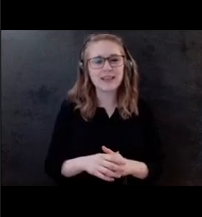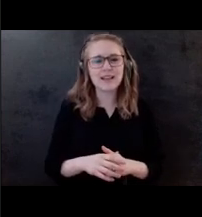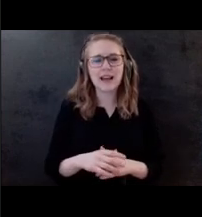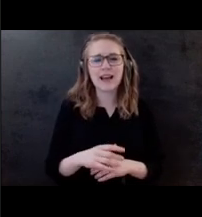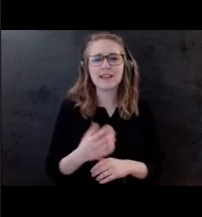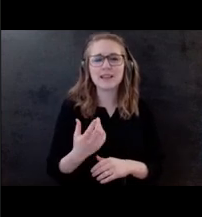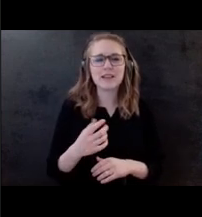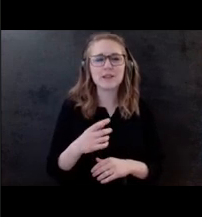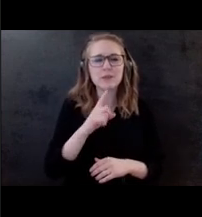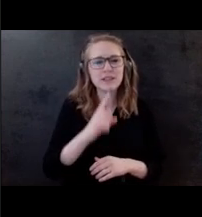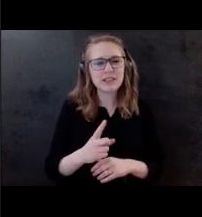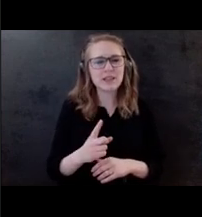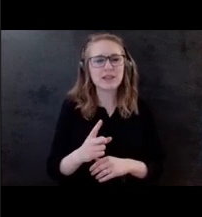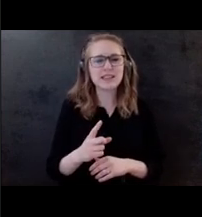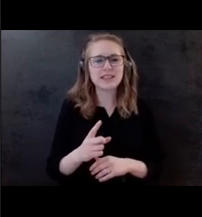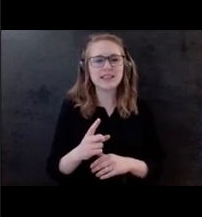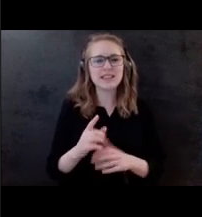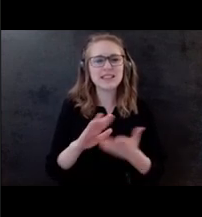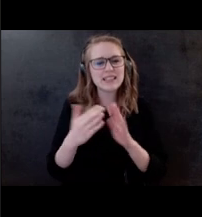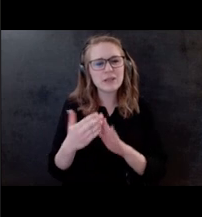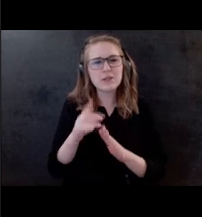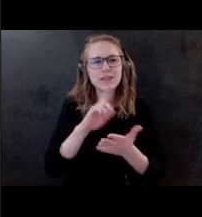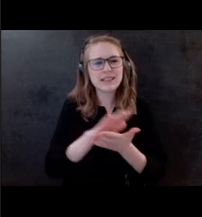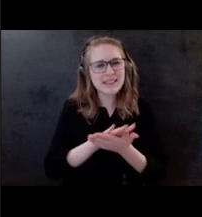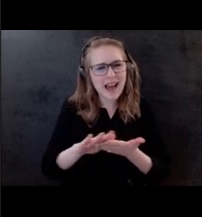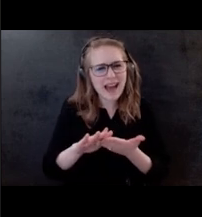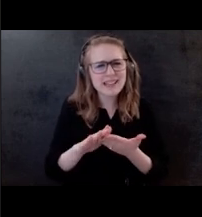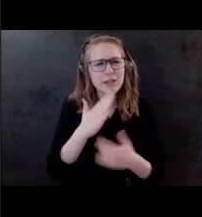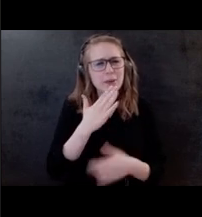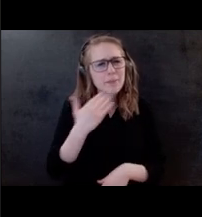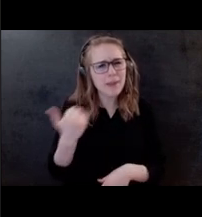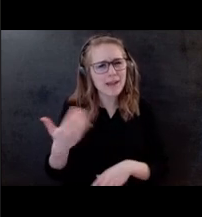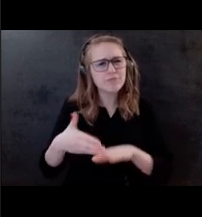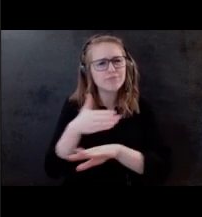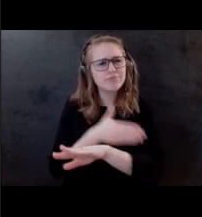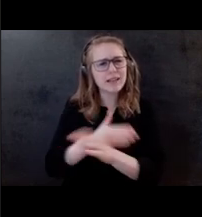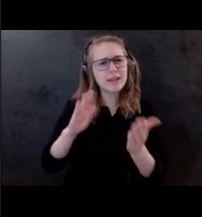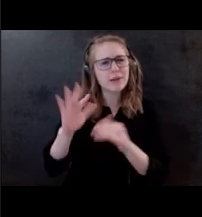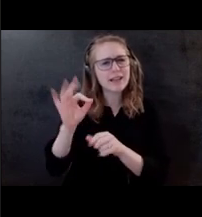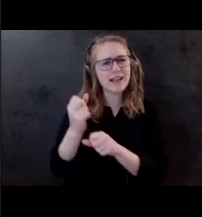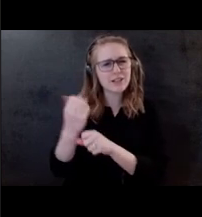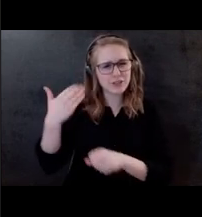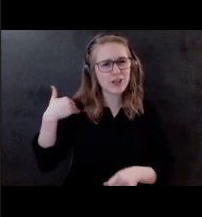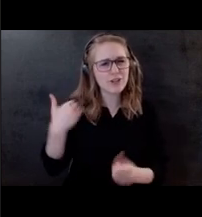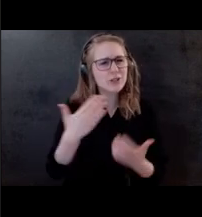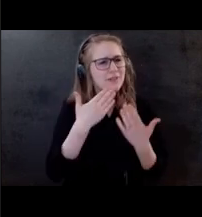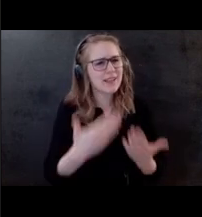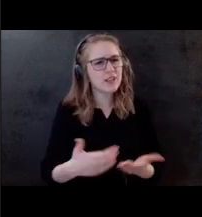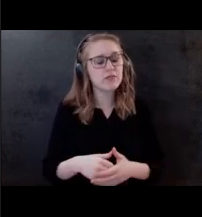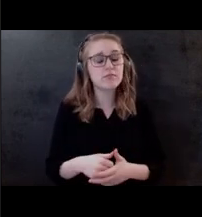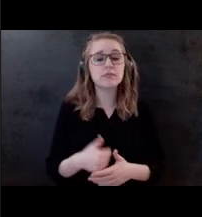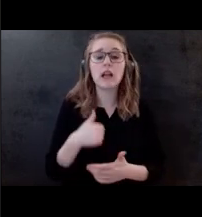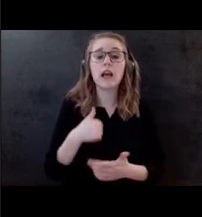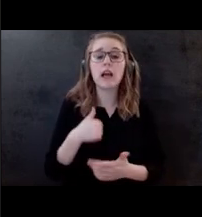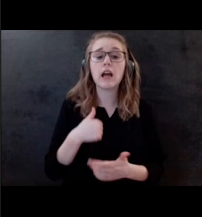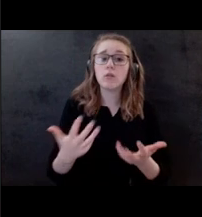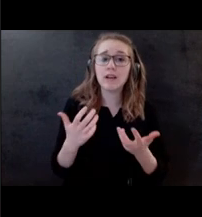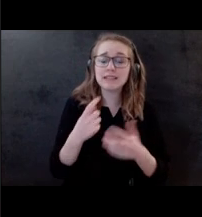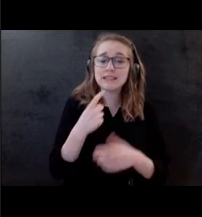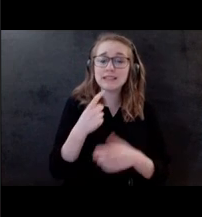and better than 9 years ago. So thank you for this. But what I wanted to say that